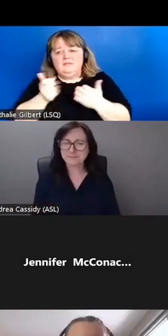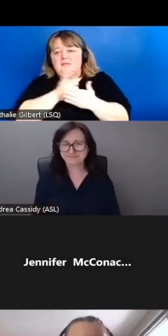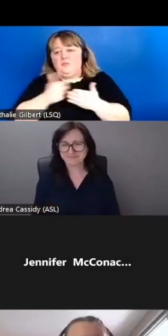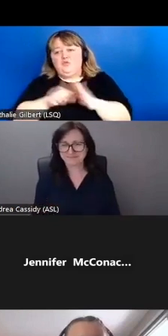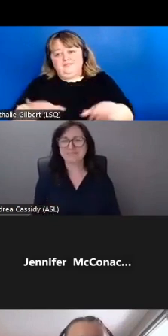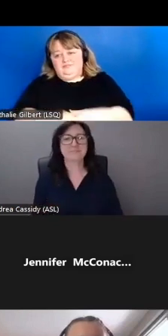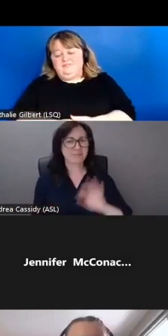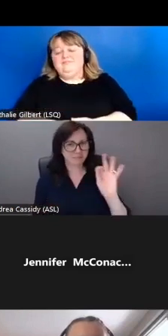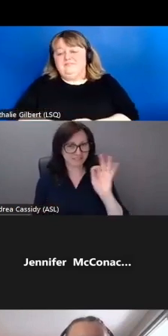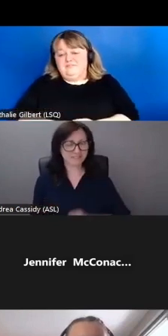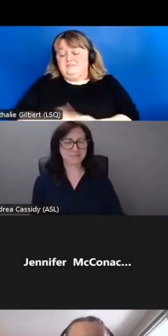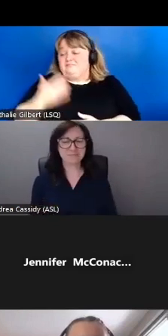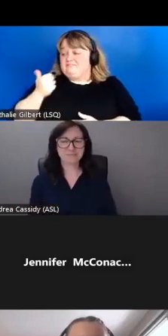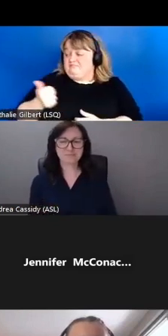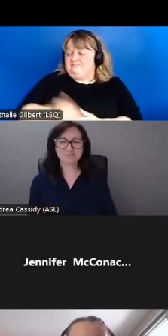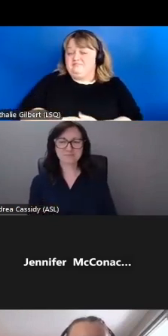Perfect.